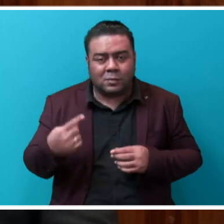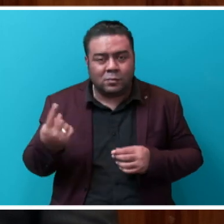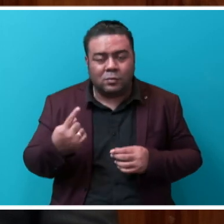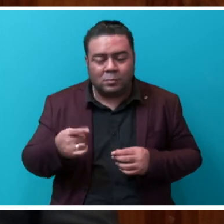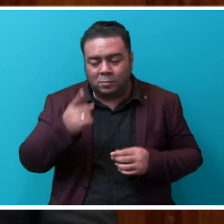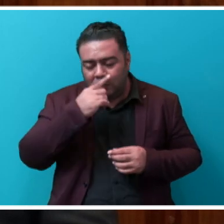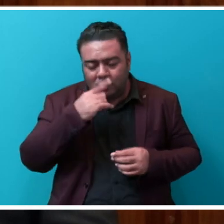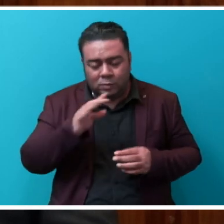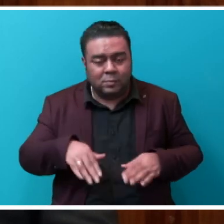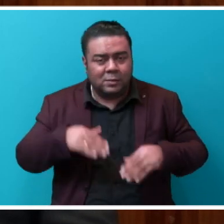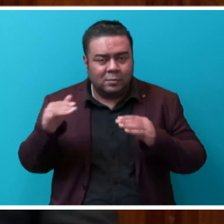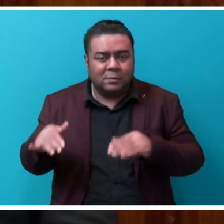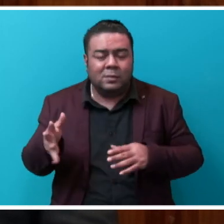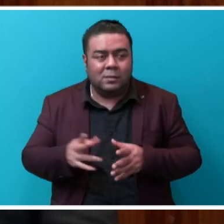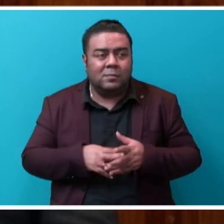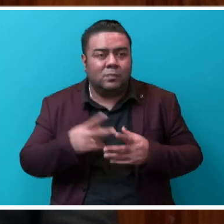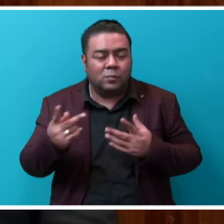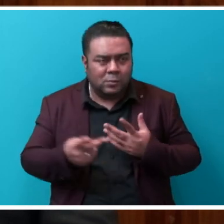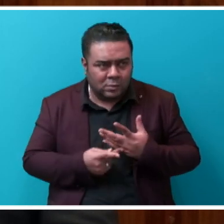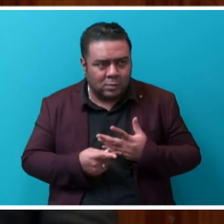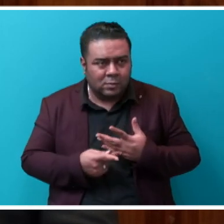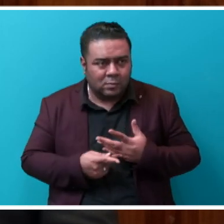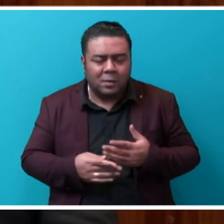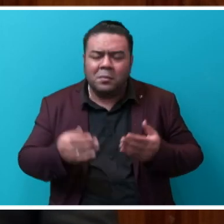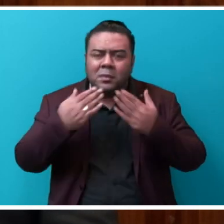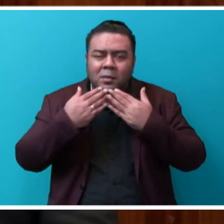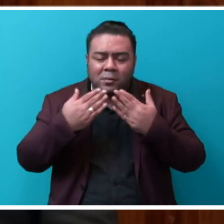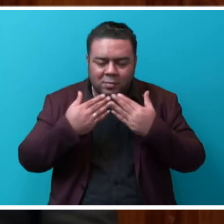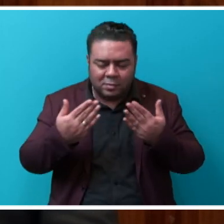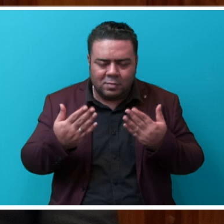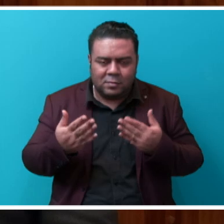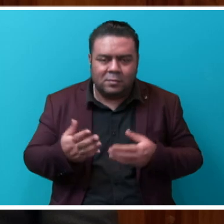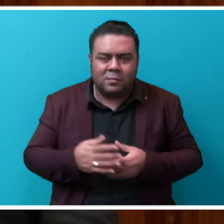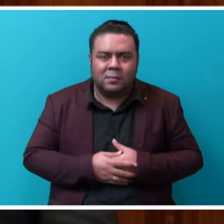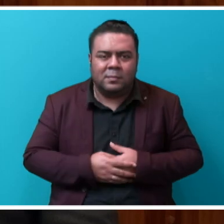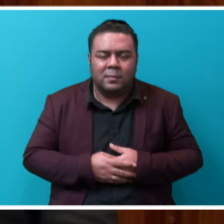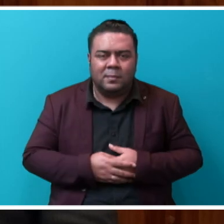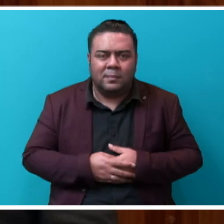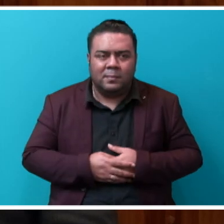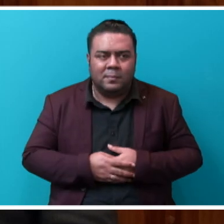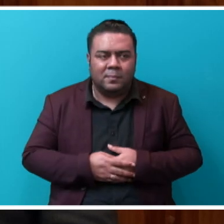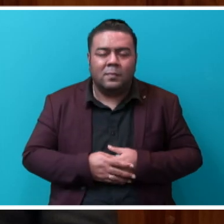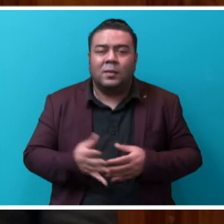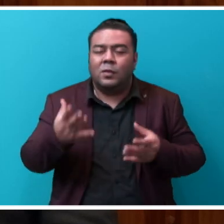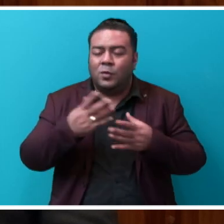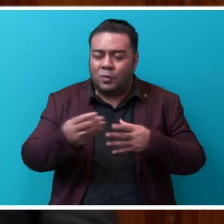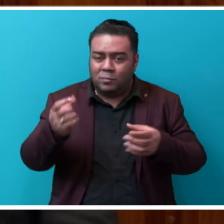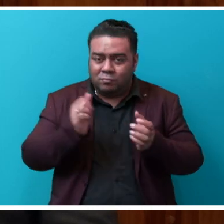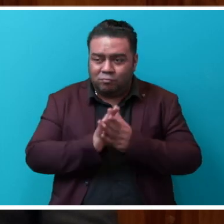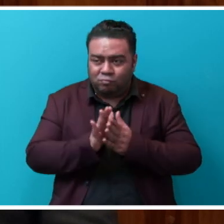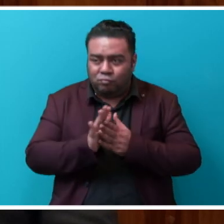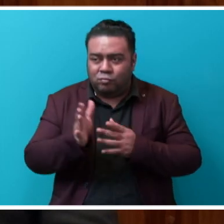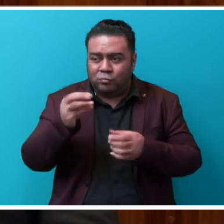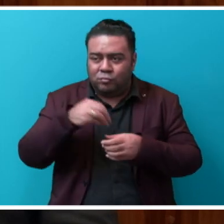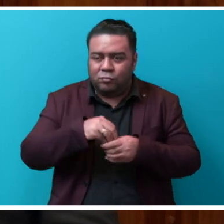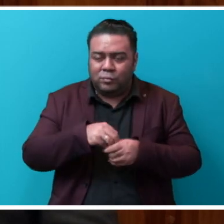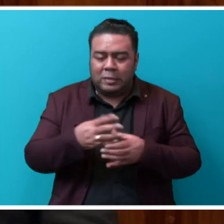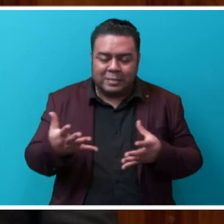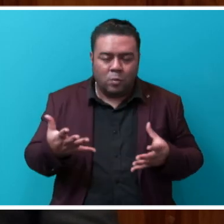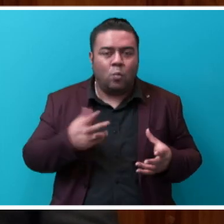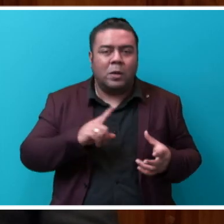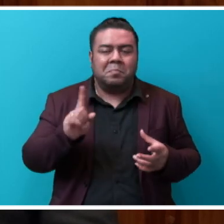who participated in this drive, Minakasaka Walew. Your efforts and enthusiasm are what makes